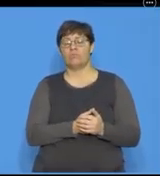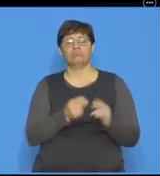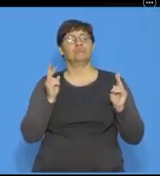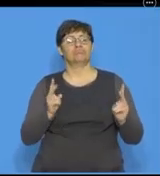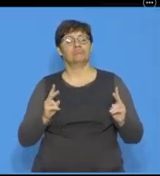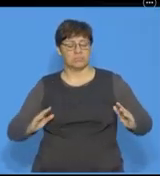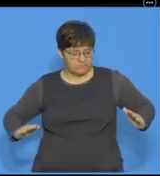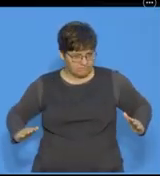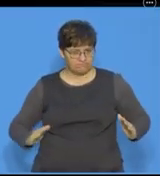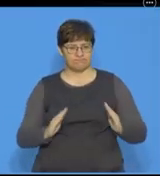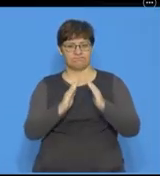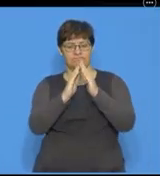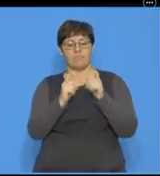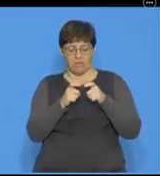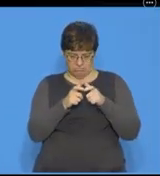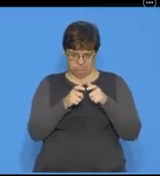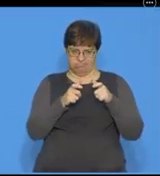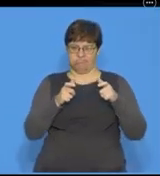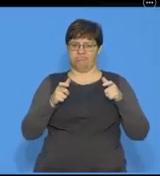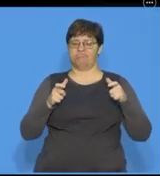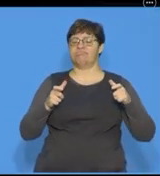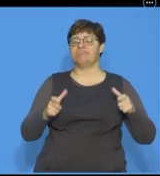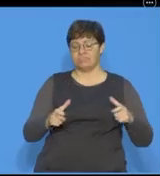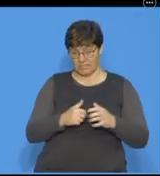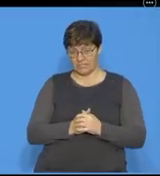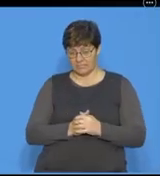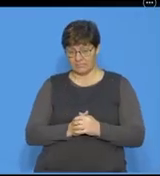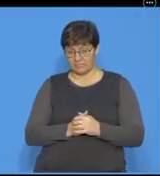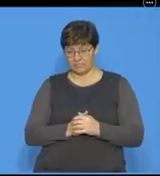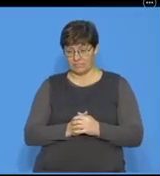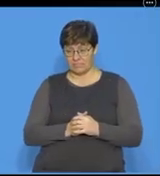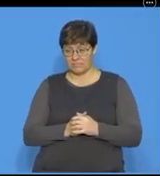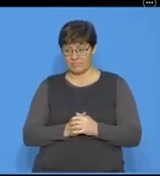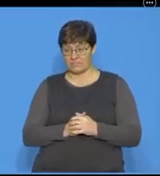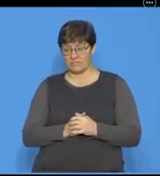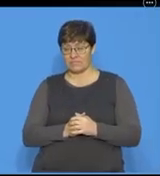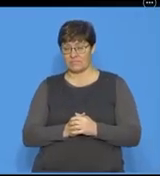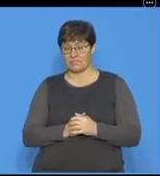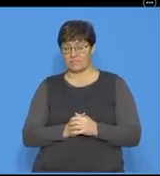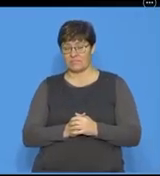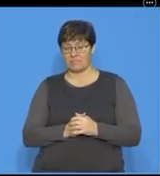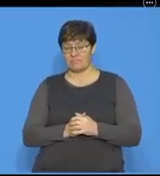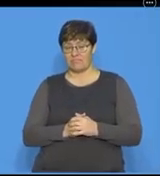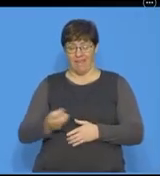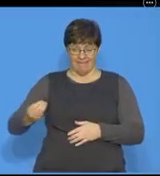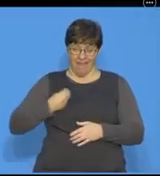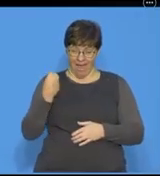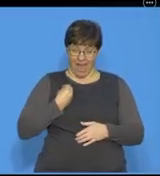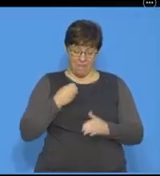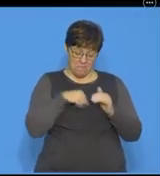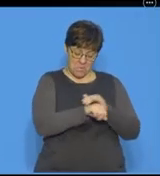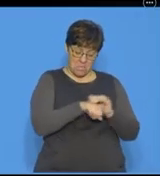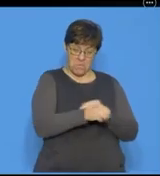typical expanding pattern. Large numbers of very young